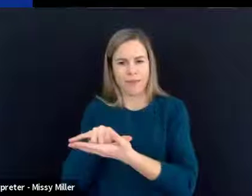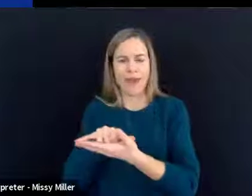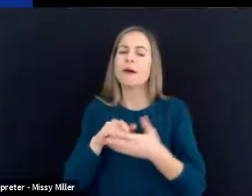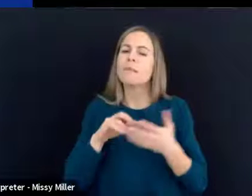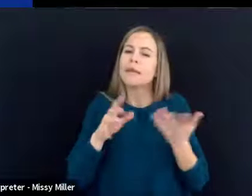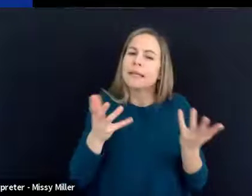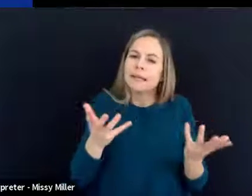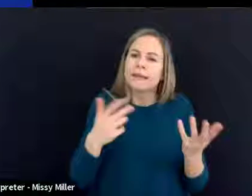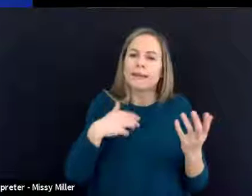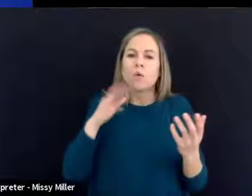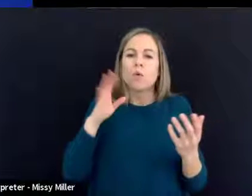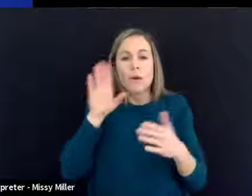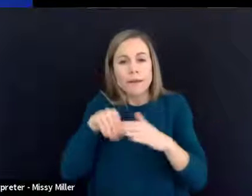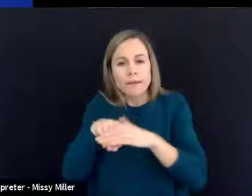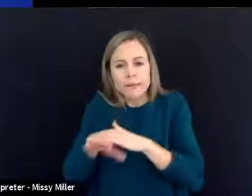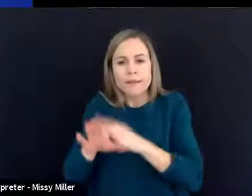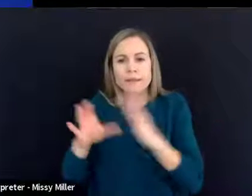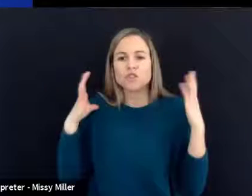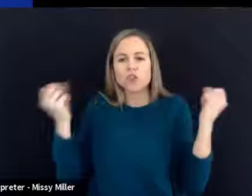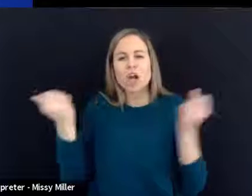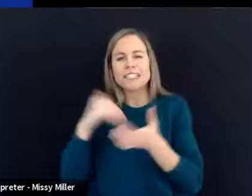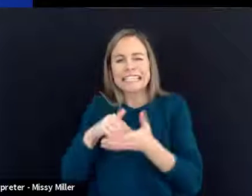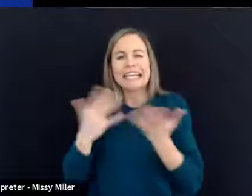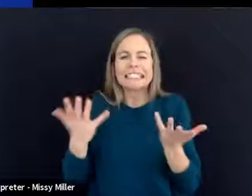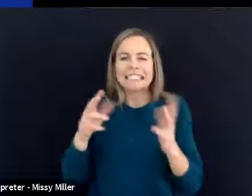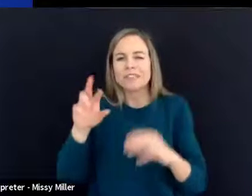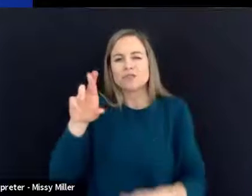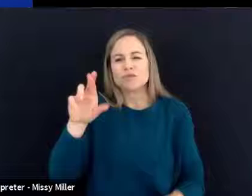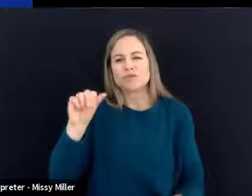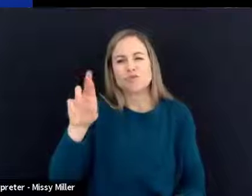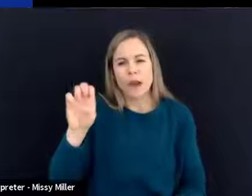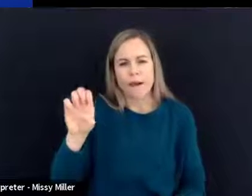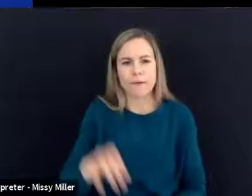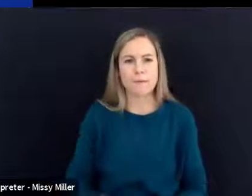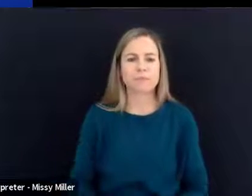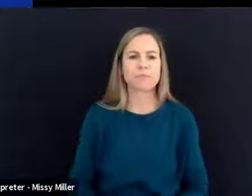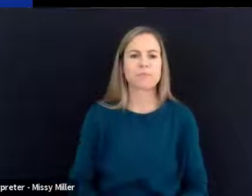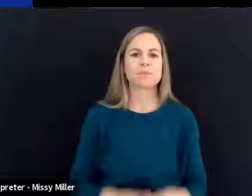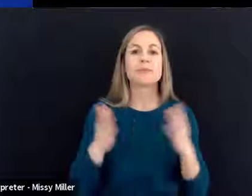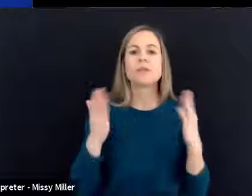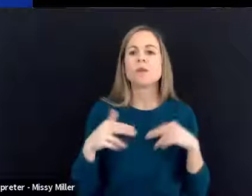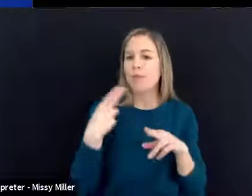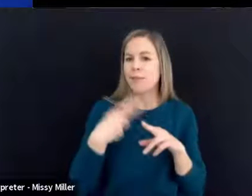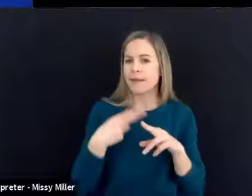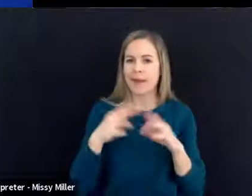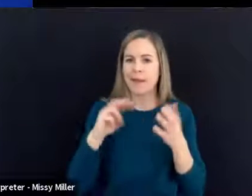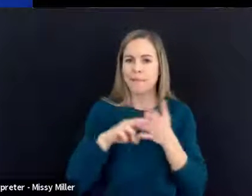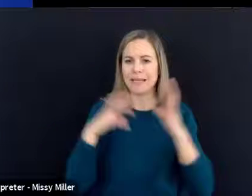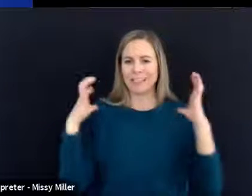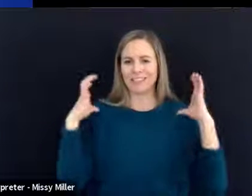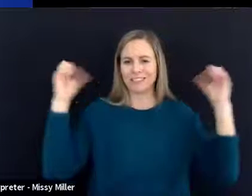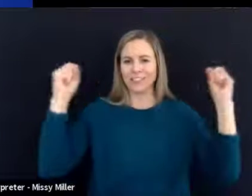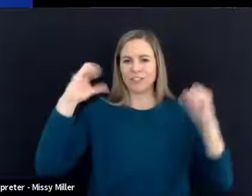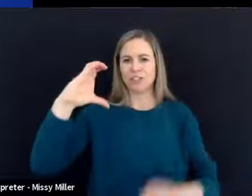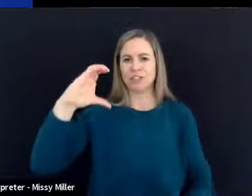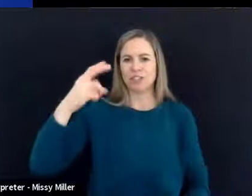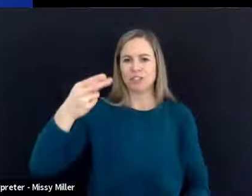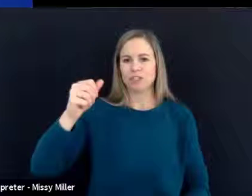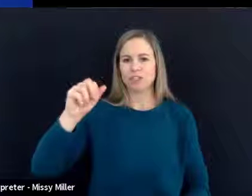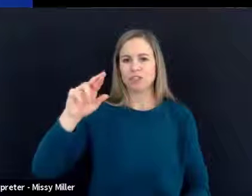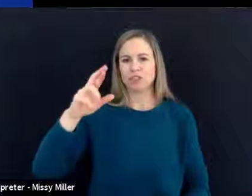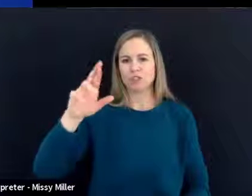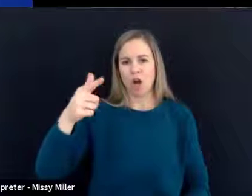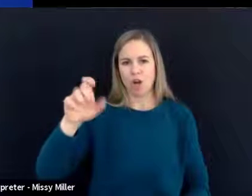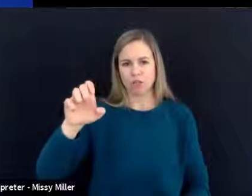small. So where does the name come from, right? So the C of CHARGE stands for coloboma